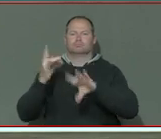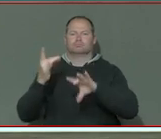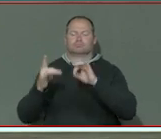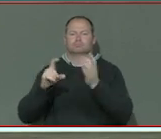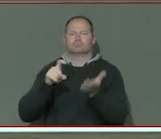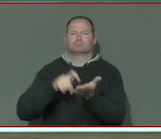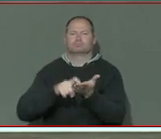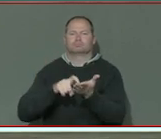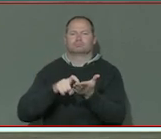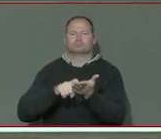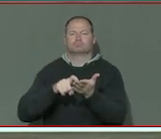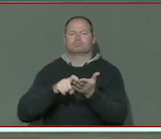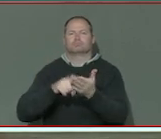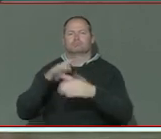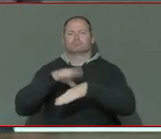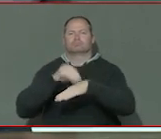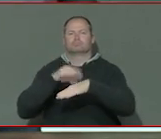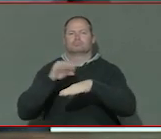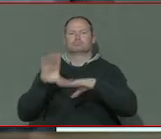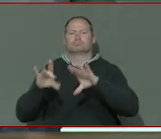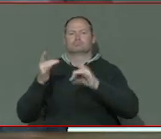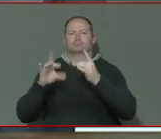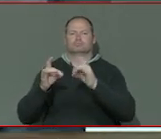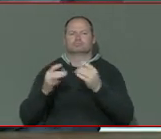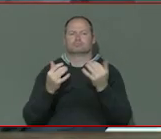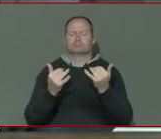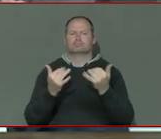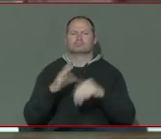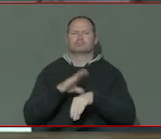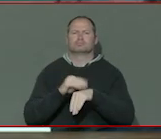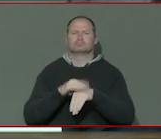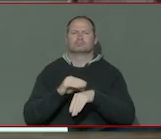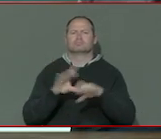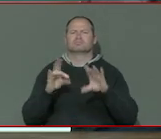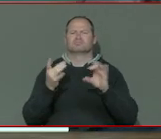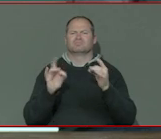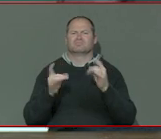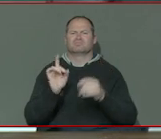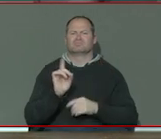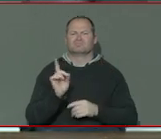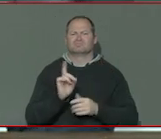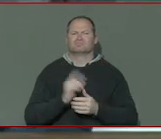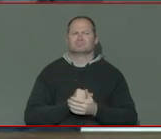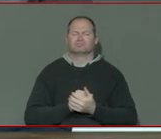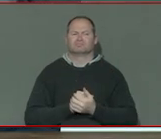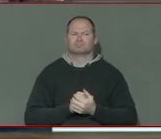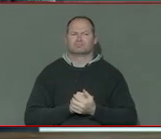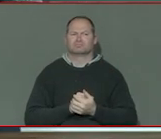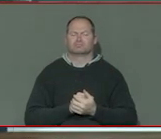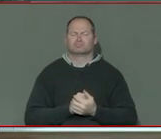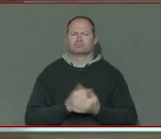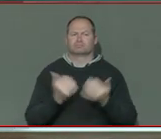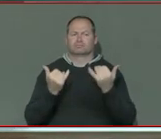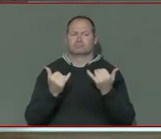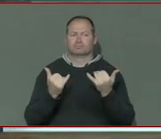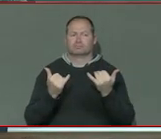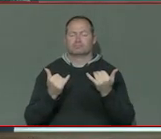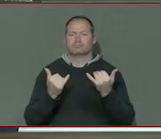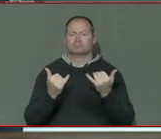Just before we start with the question, what is an age analysis? If we look at our debtor's